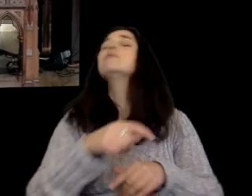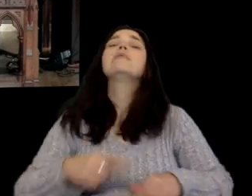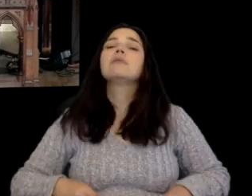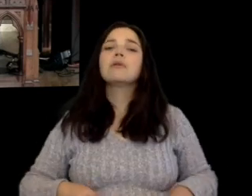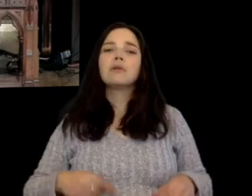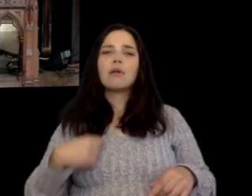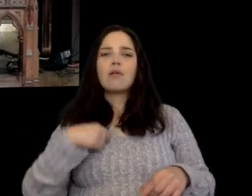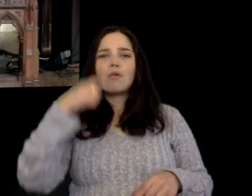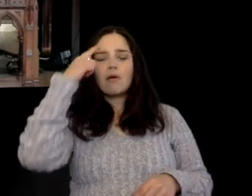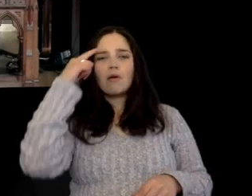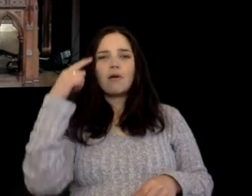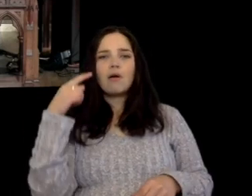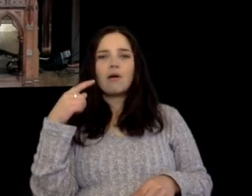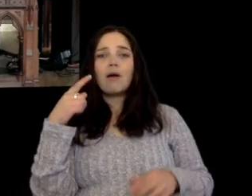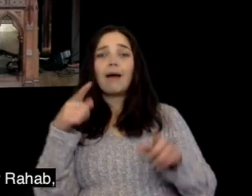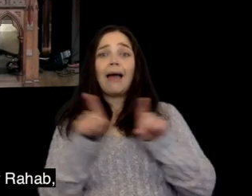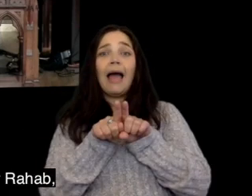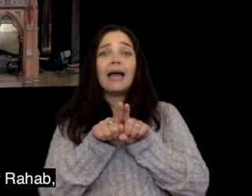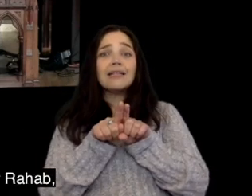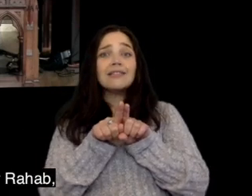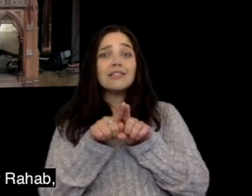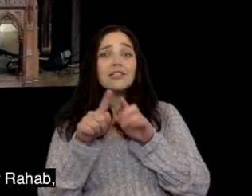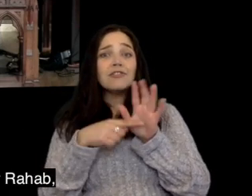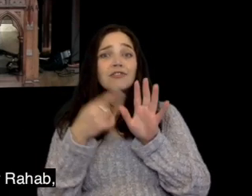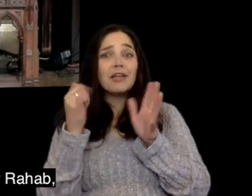thought, and James.